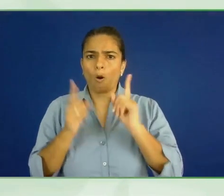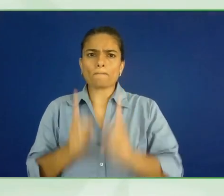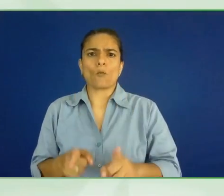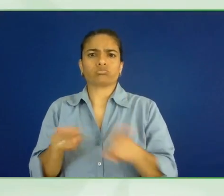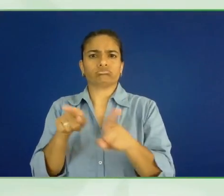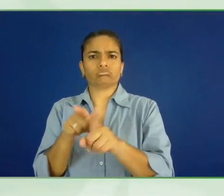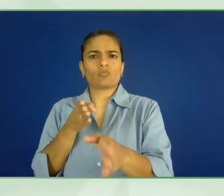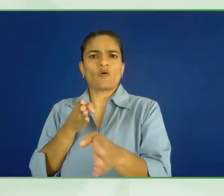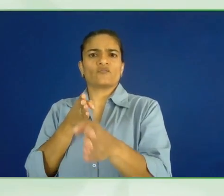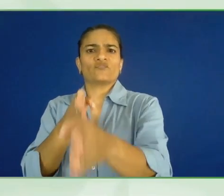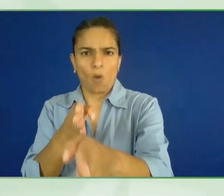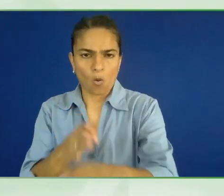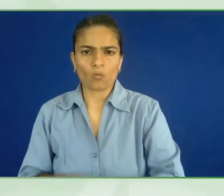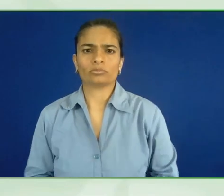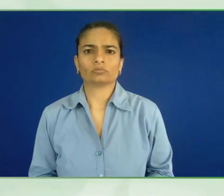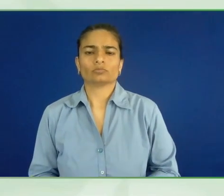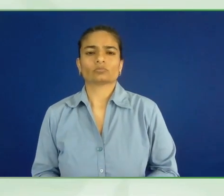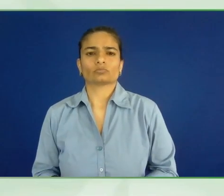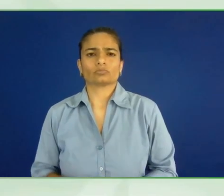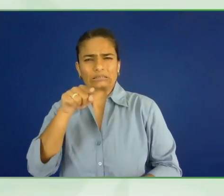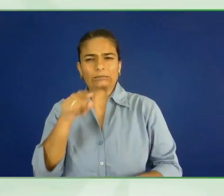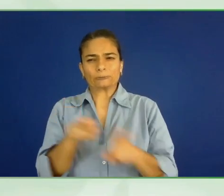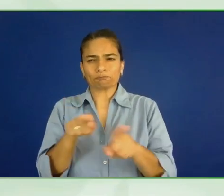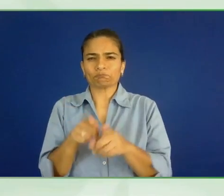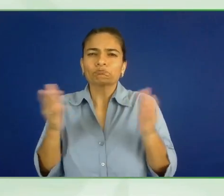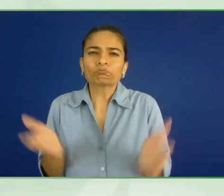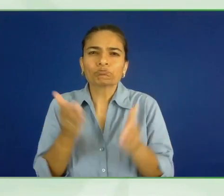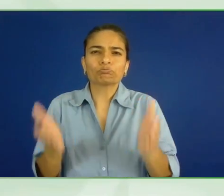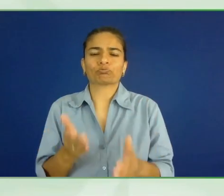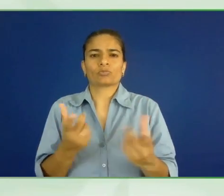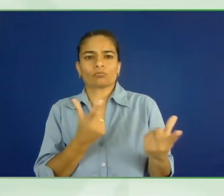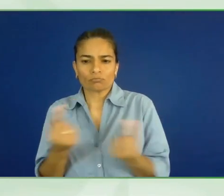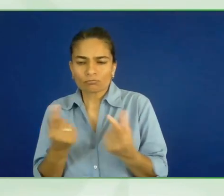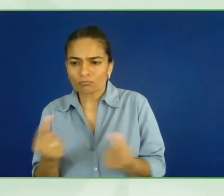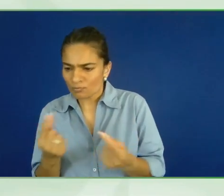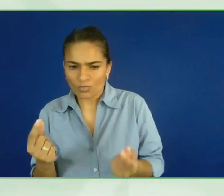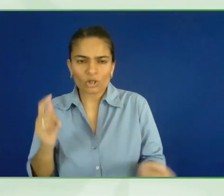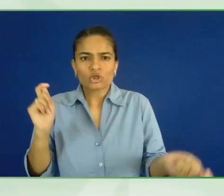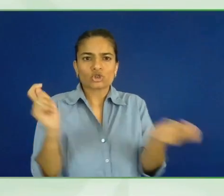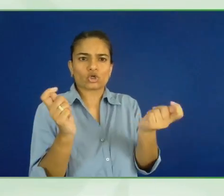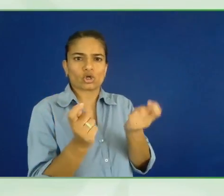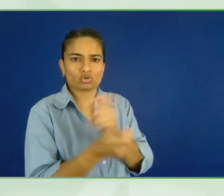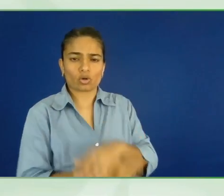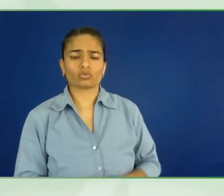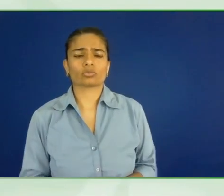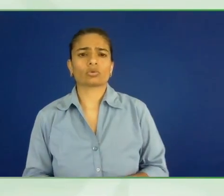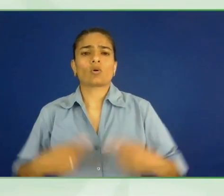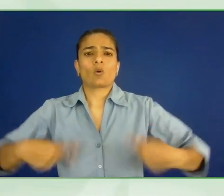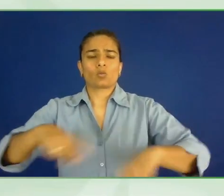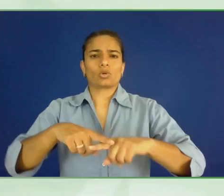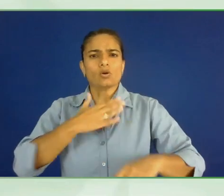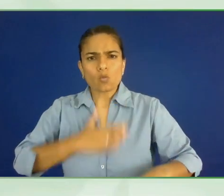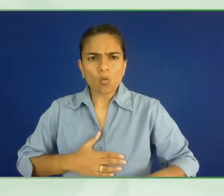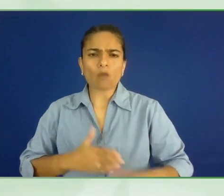should afford to someone who is maybe overlooked in the traditional hiring processes? So that's